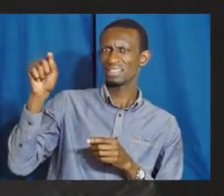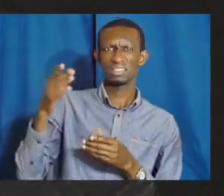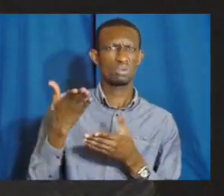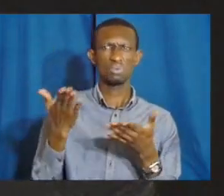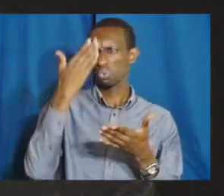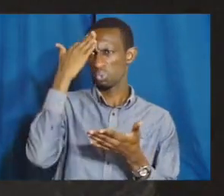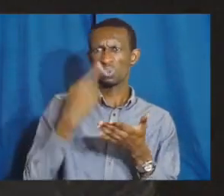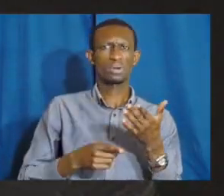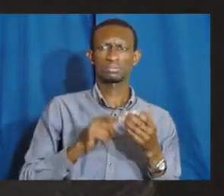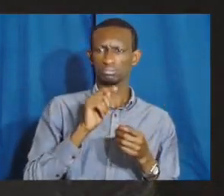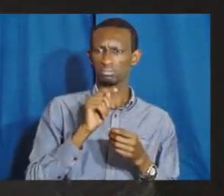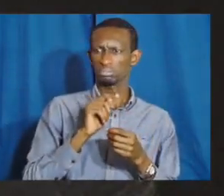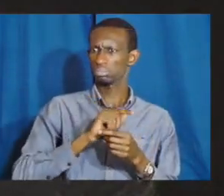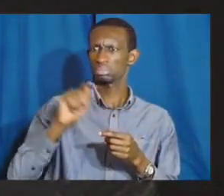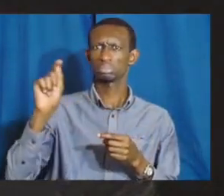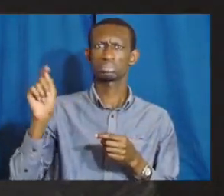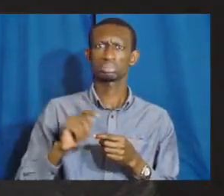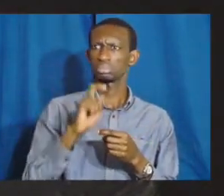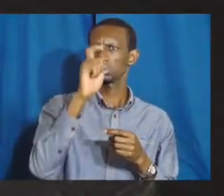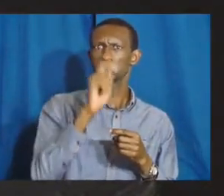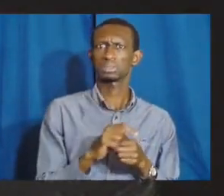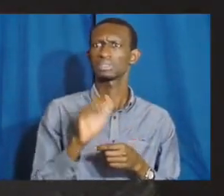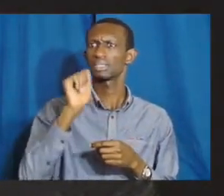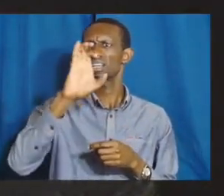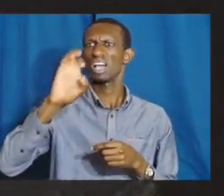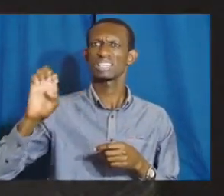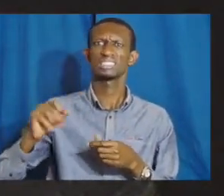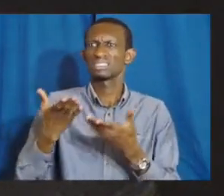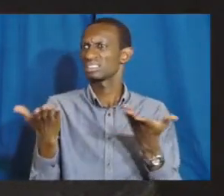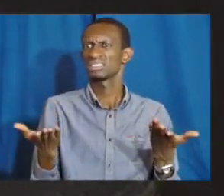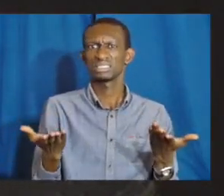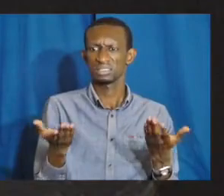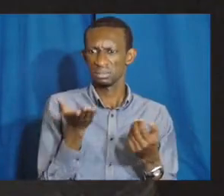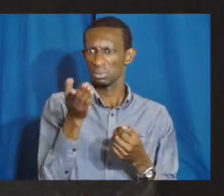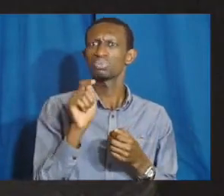cutting x-axis at the point negative 3 over 2?